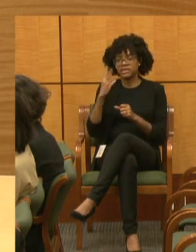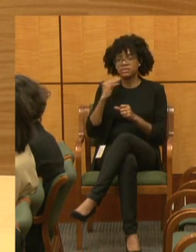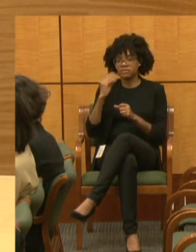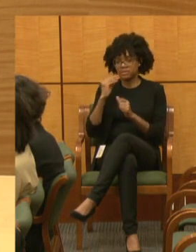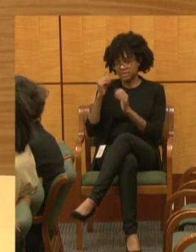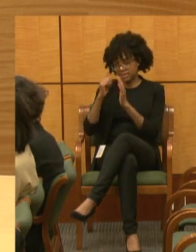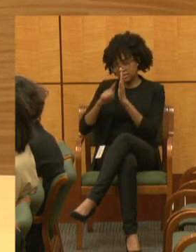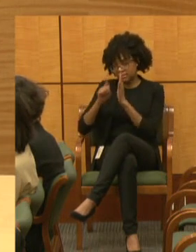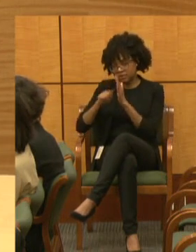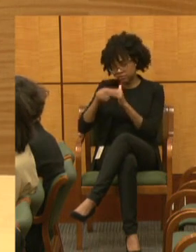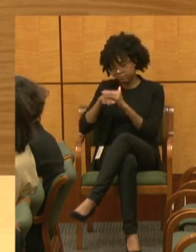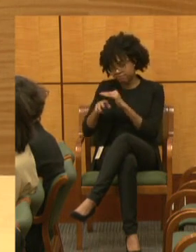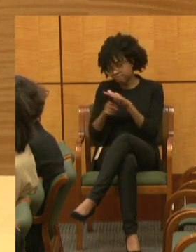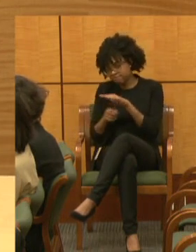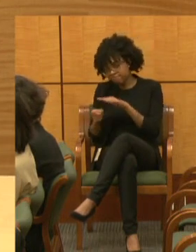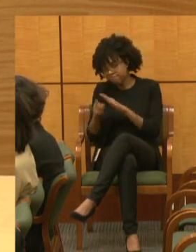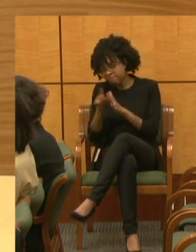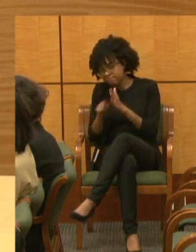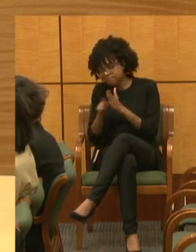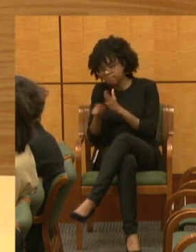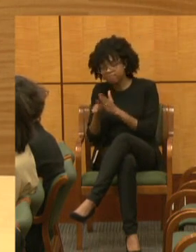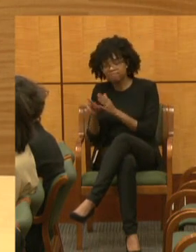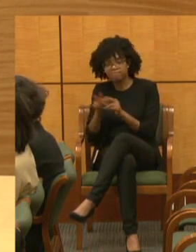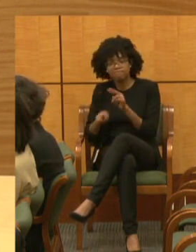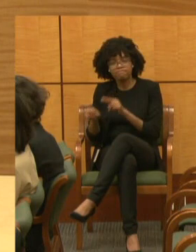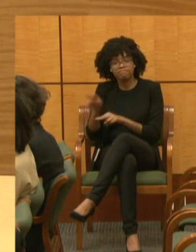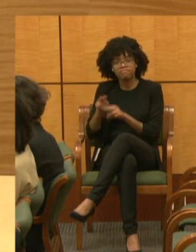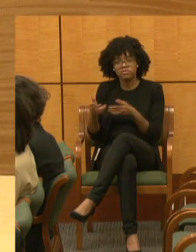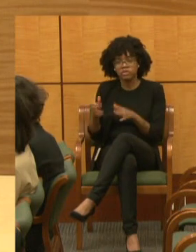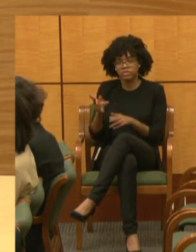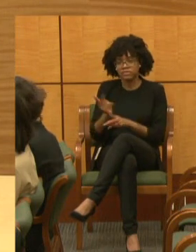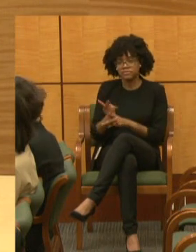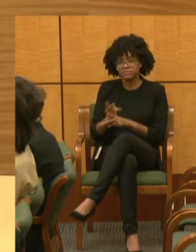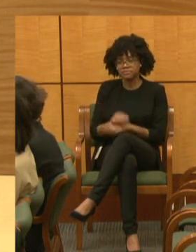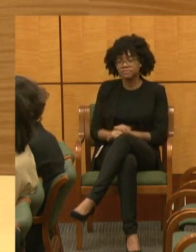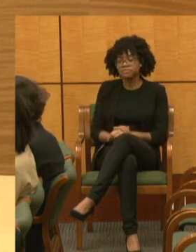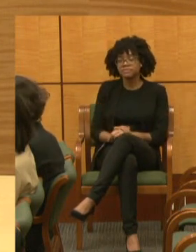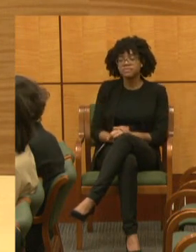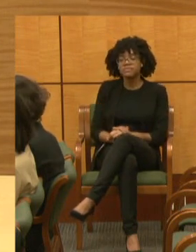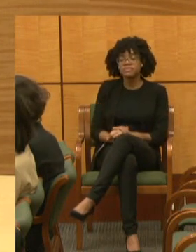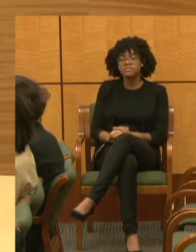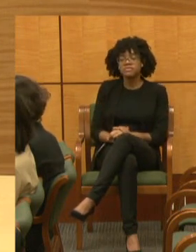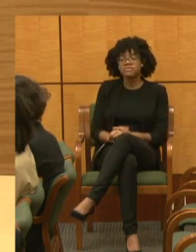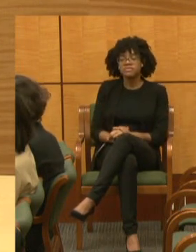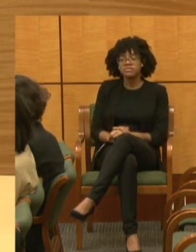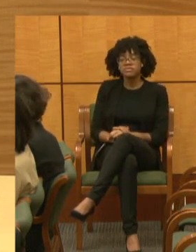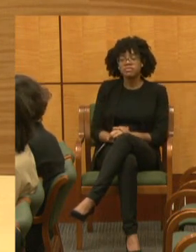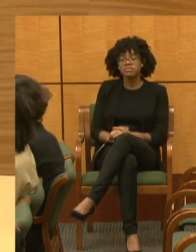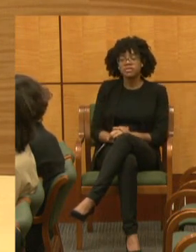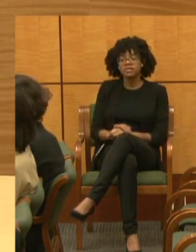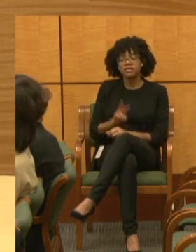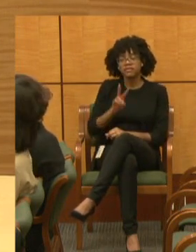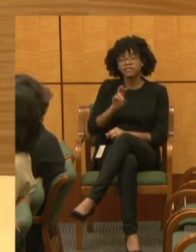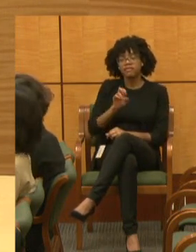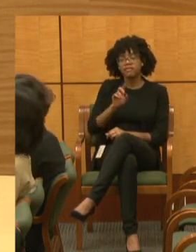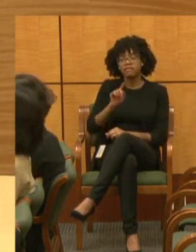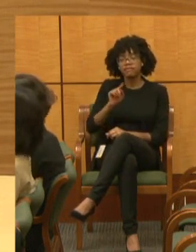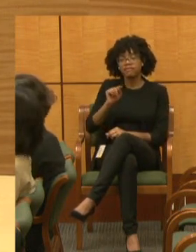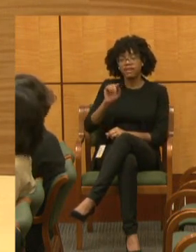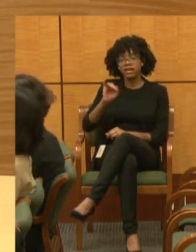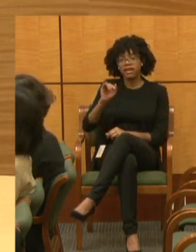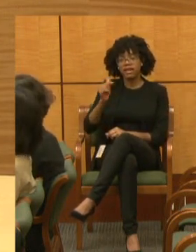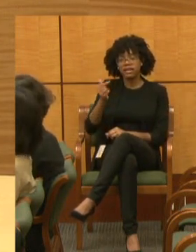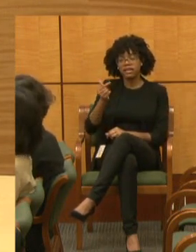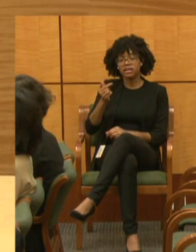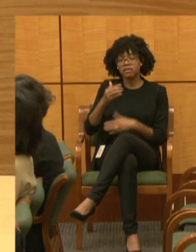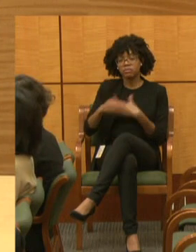use in vetting manufacturers of APIs. So we have an in-depth vetting process around